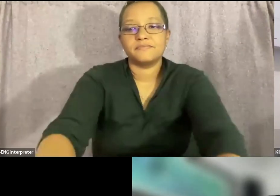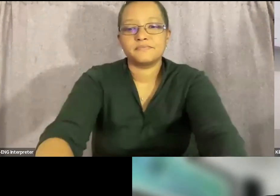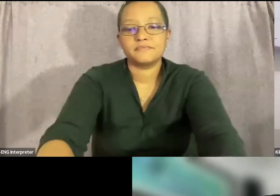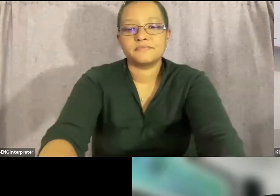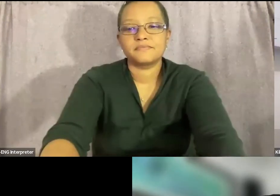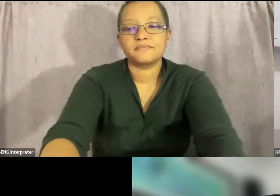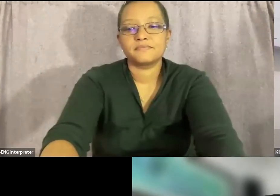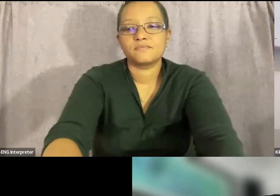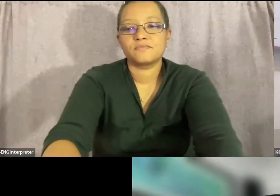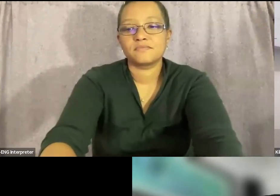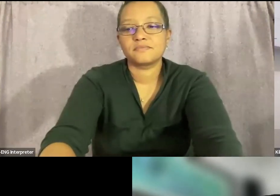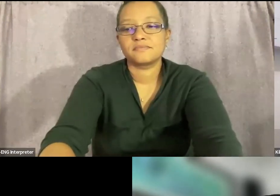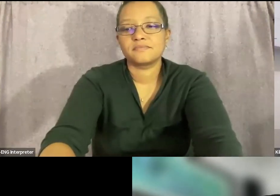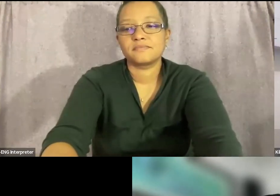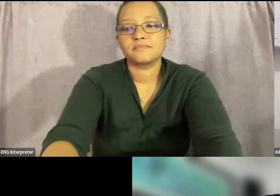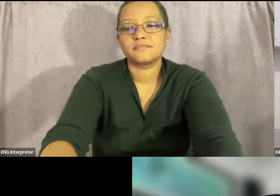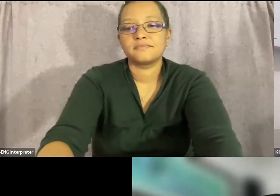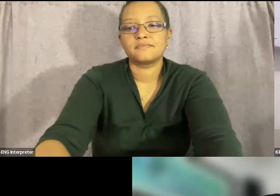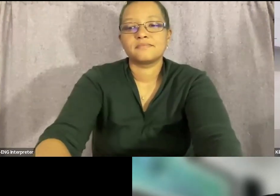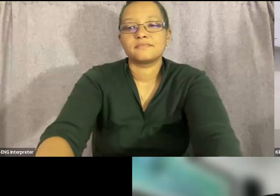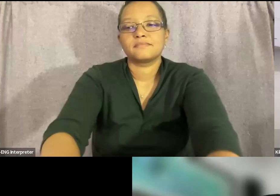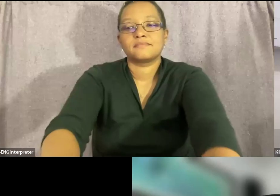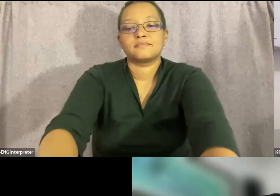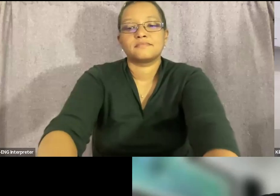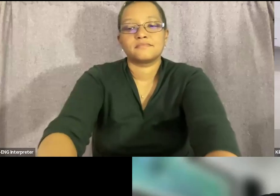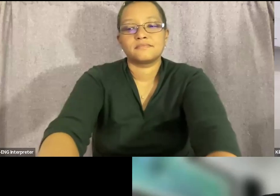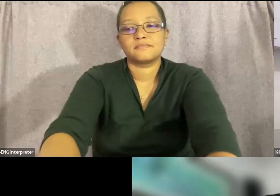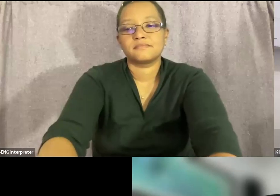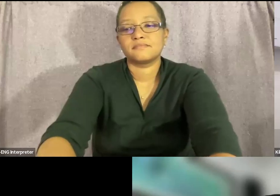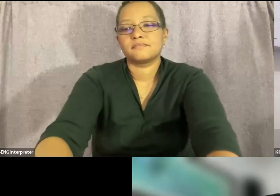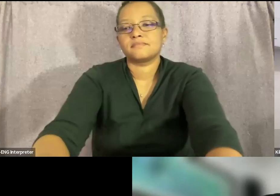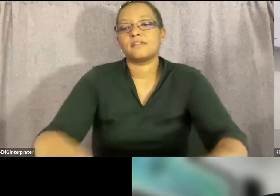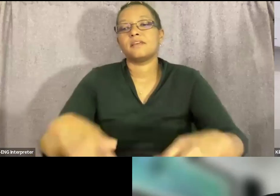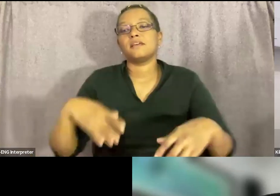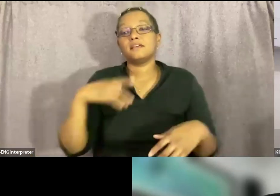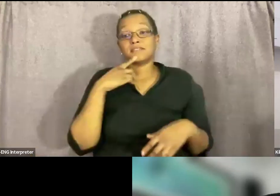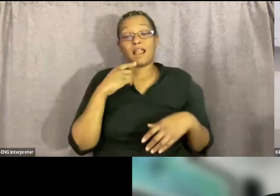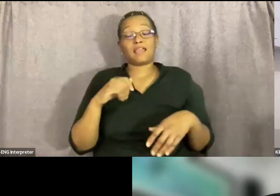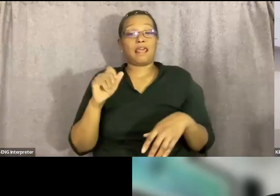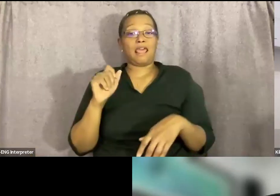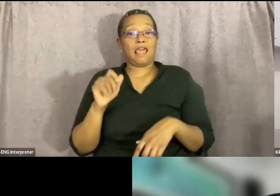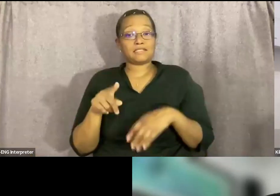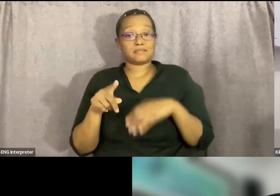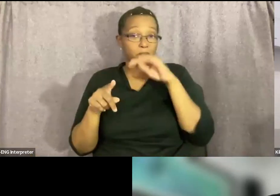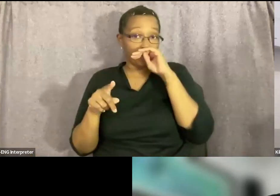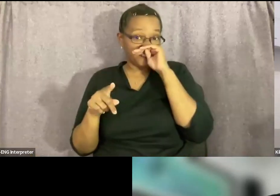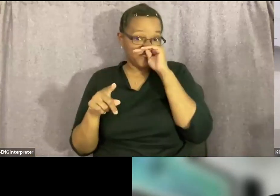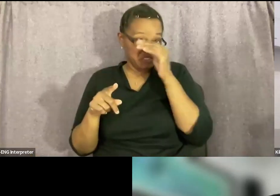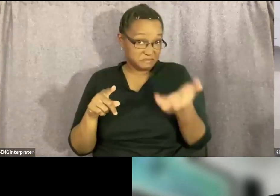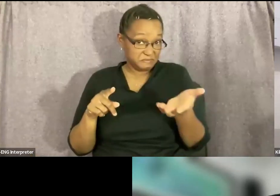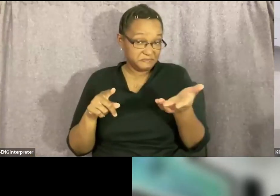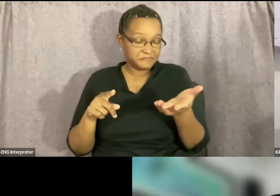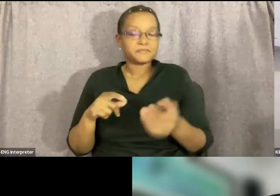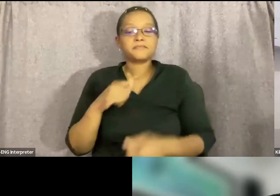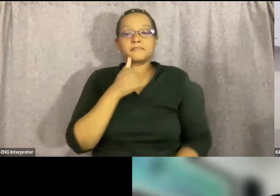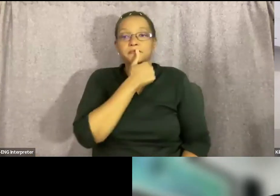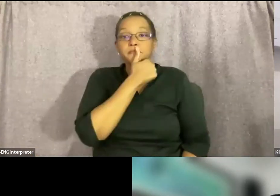files or transcripts, online zines or educational publications or training publications or toolkits